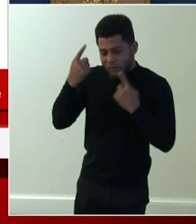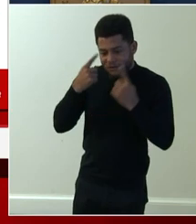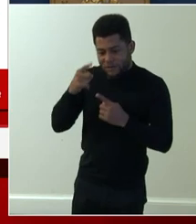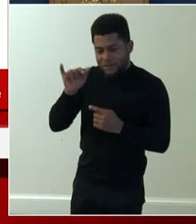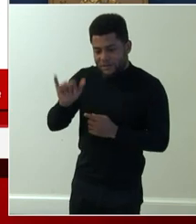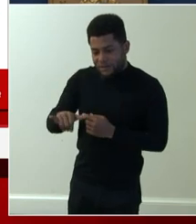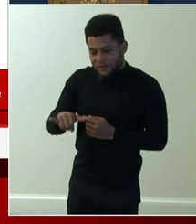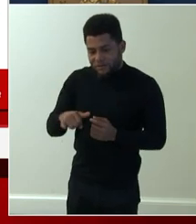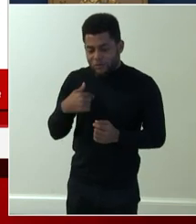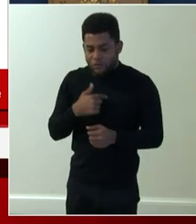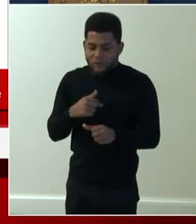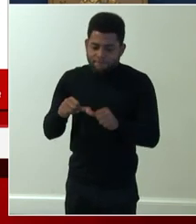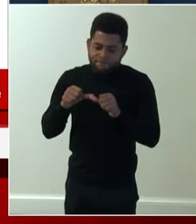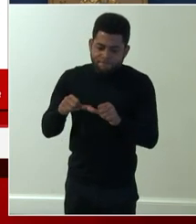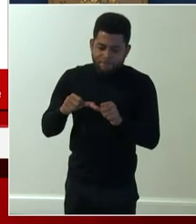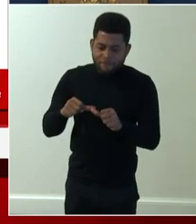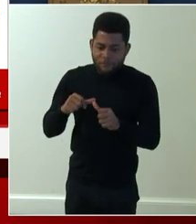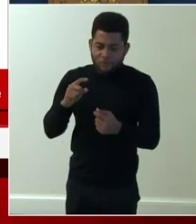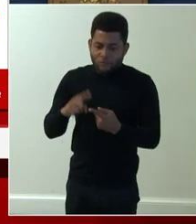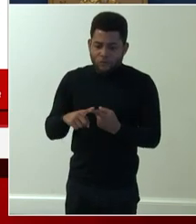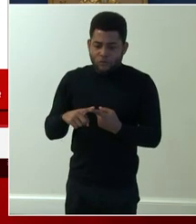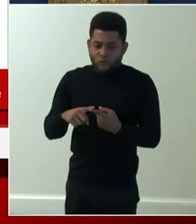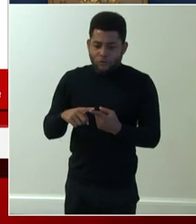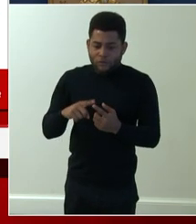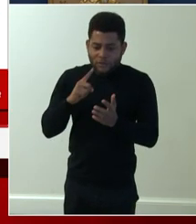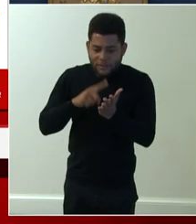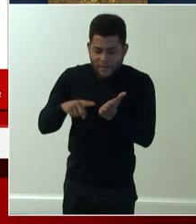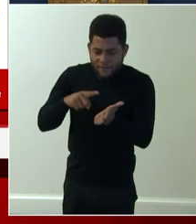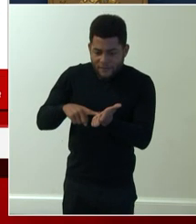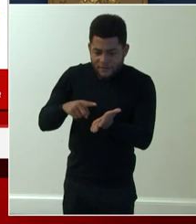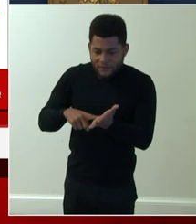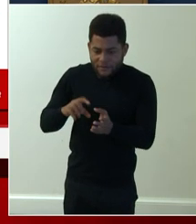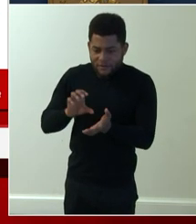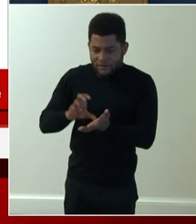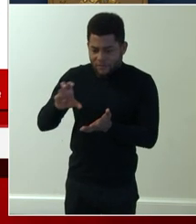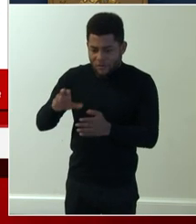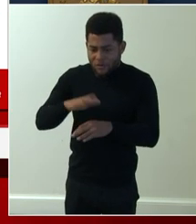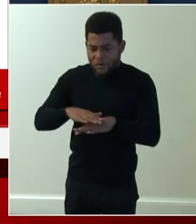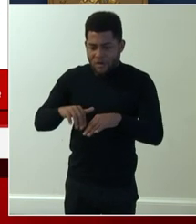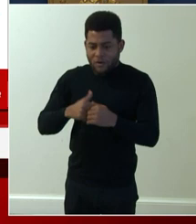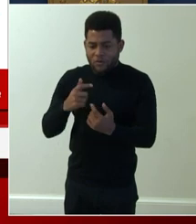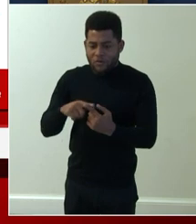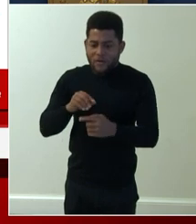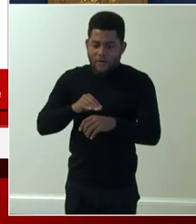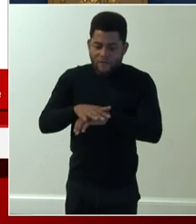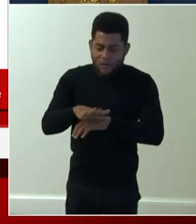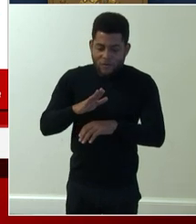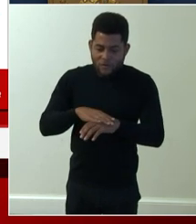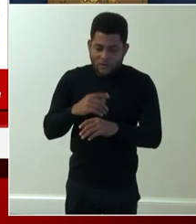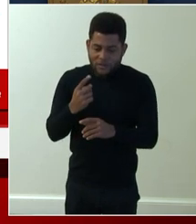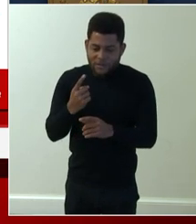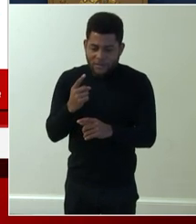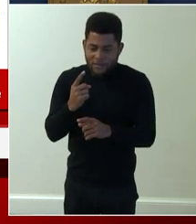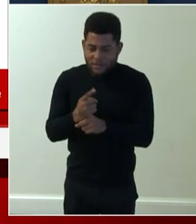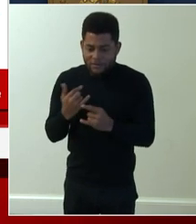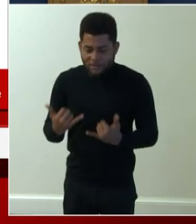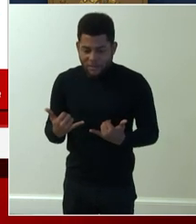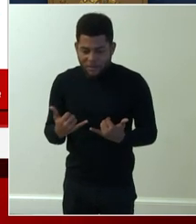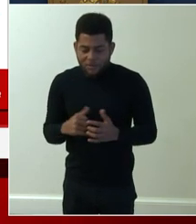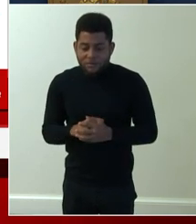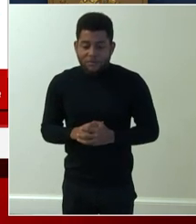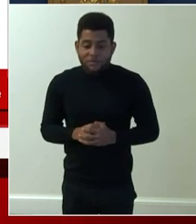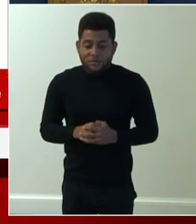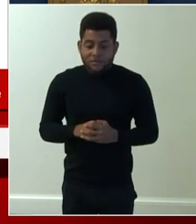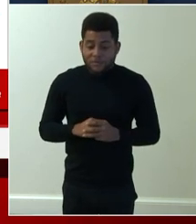continue to invest in learning how that's going to affect us right now in this surge. Okay, but nothing